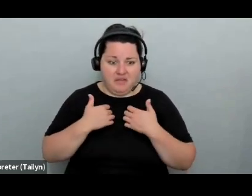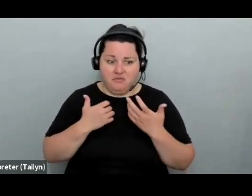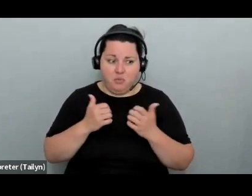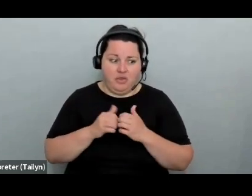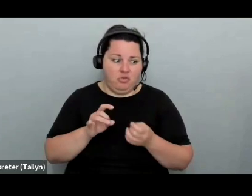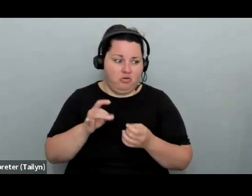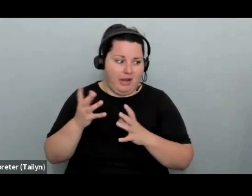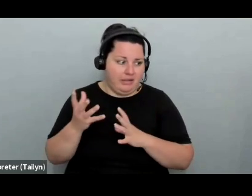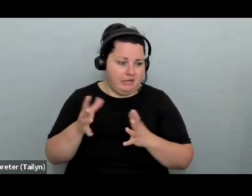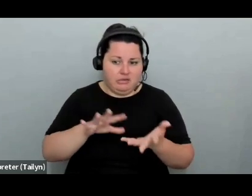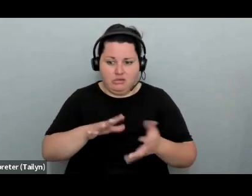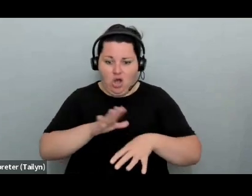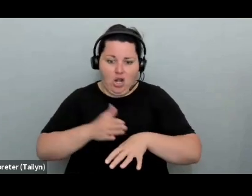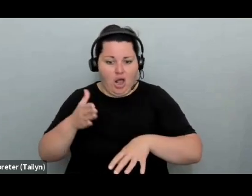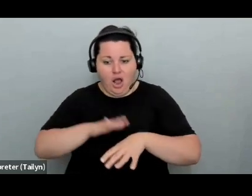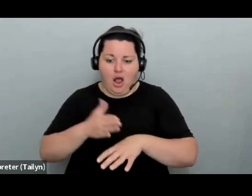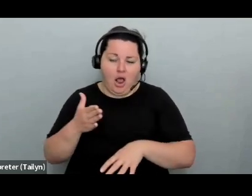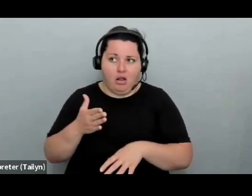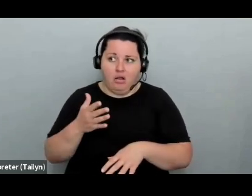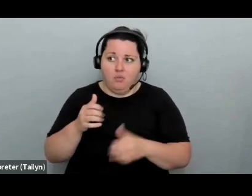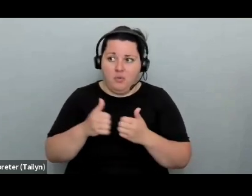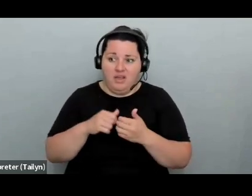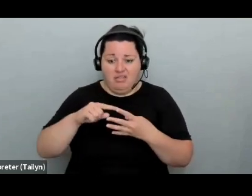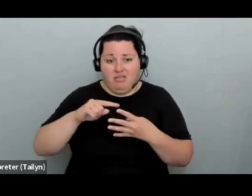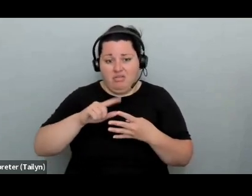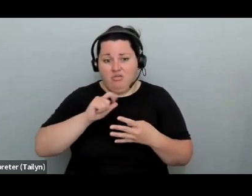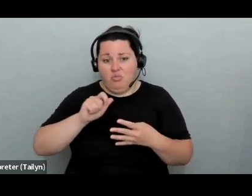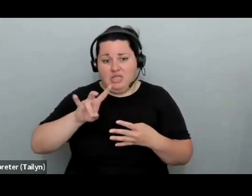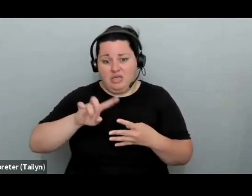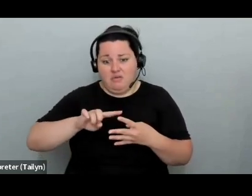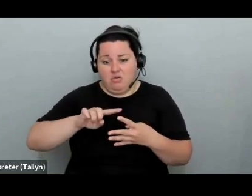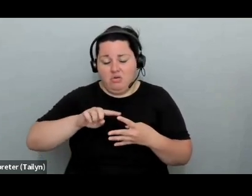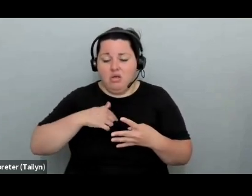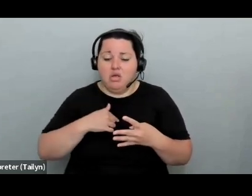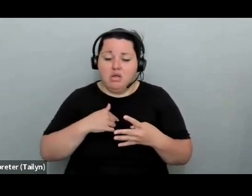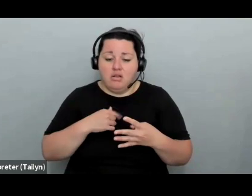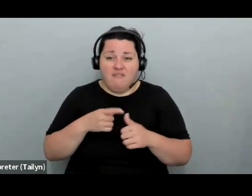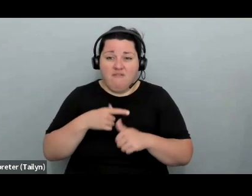Of my 27-year-old, the first time that he